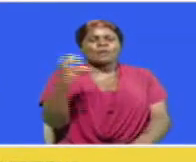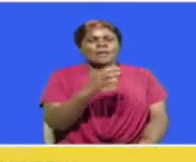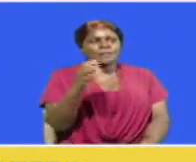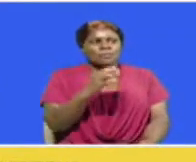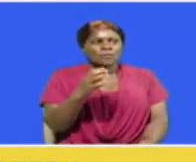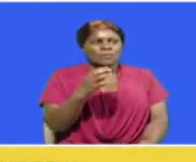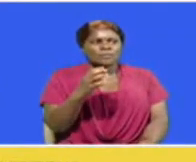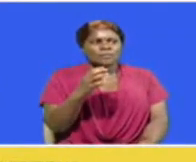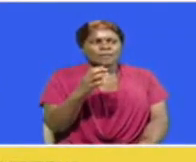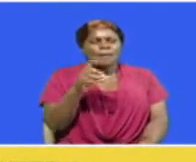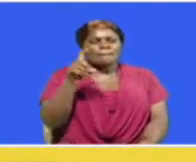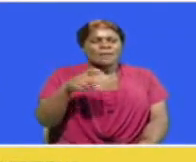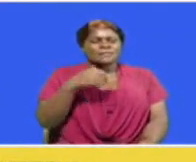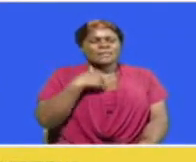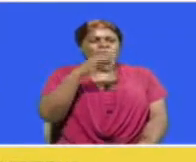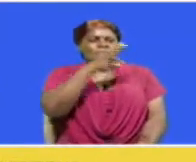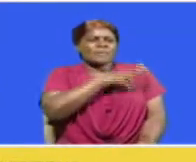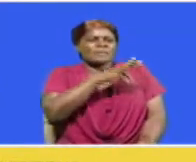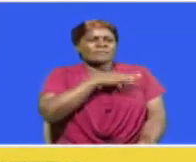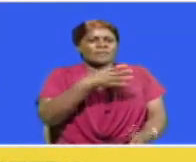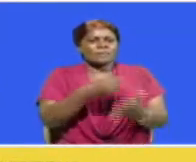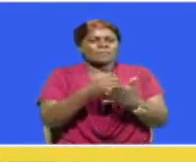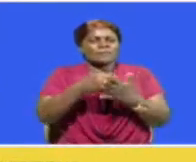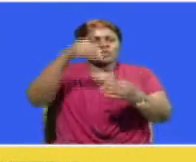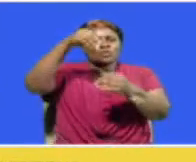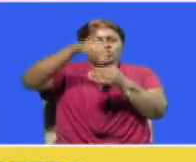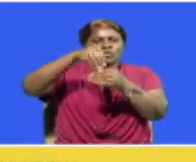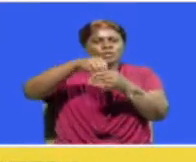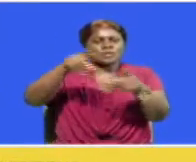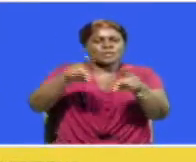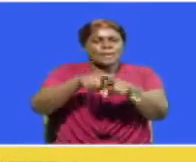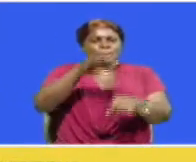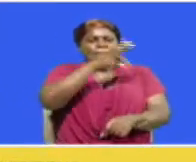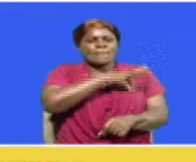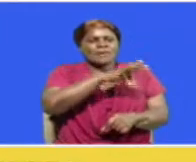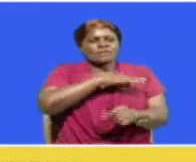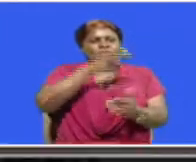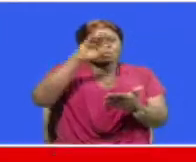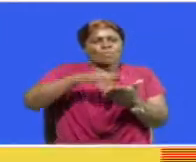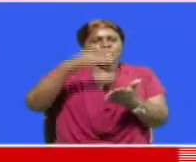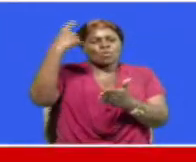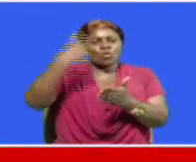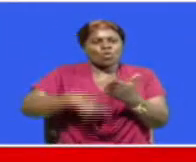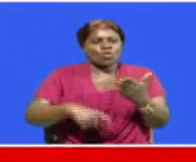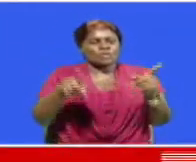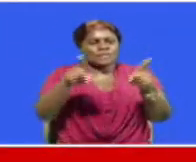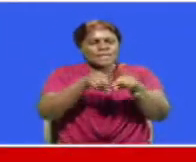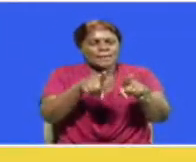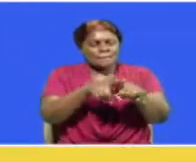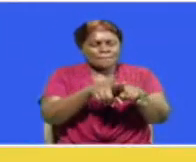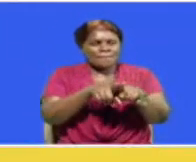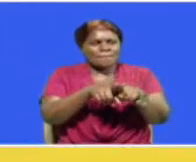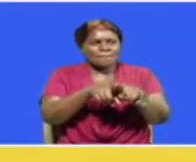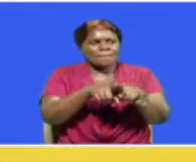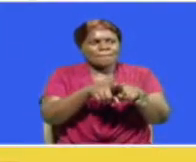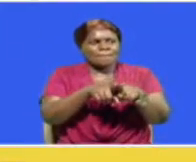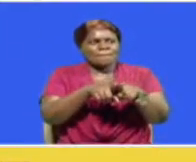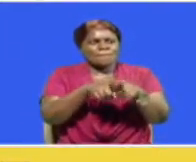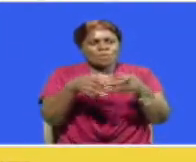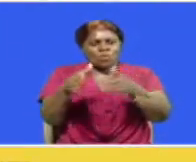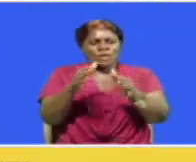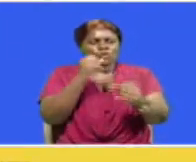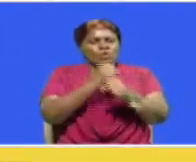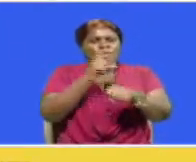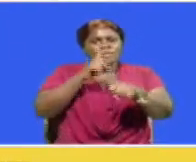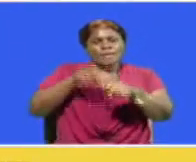And that is going to have the benefit of financial inclusion. It's going to have the benefit of reducing costs. And it really is the way to go. When